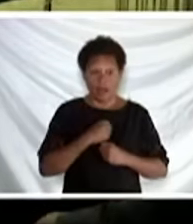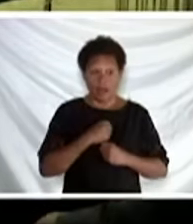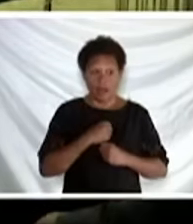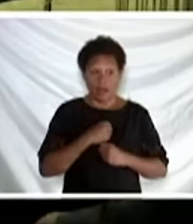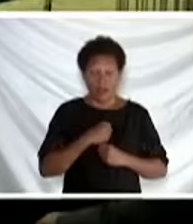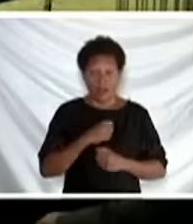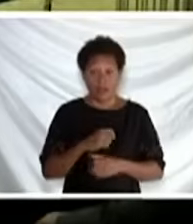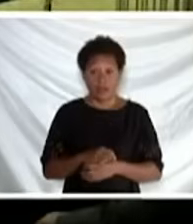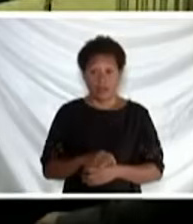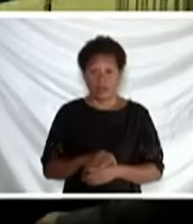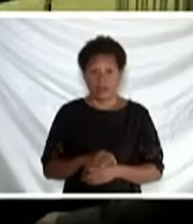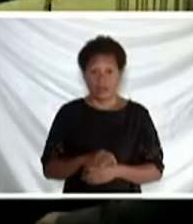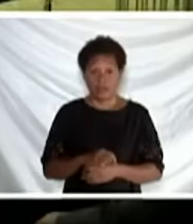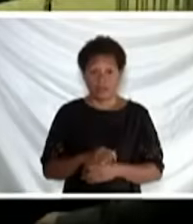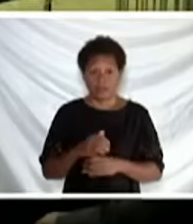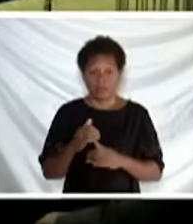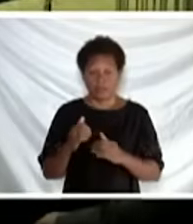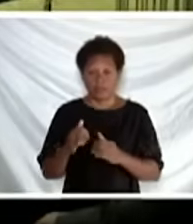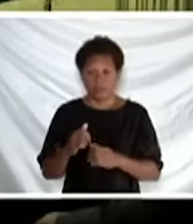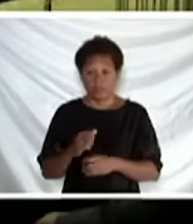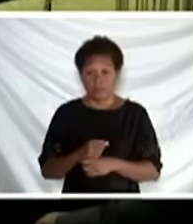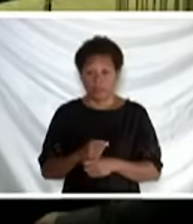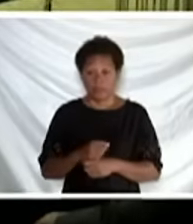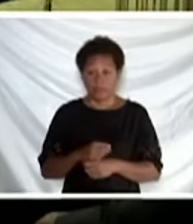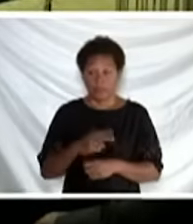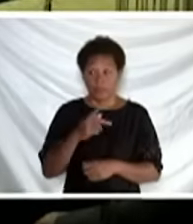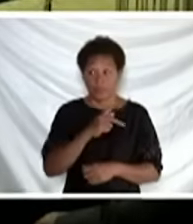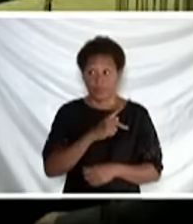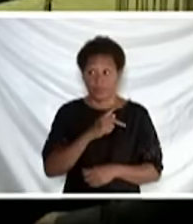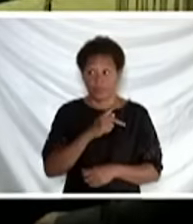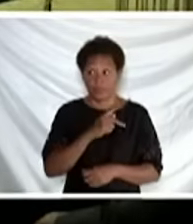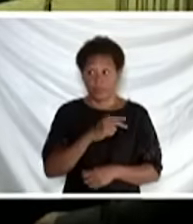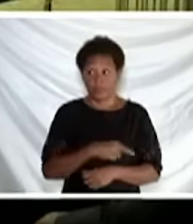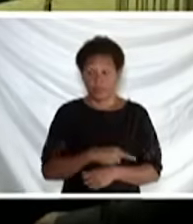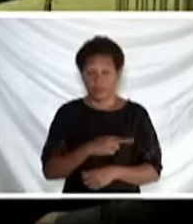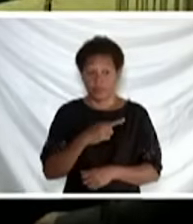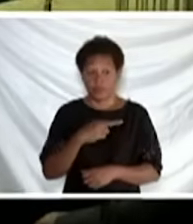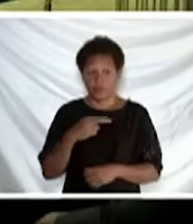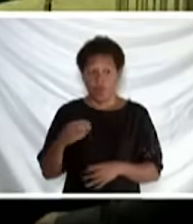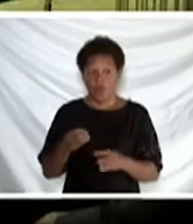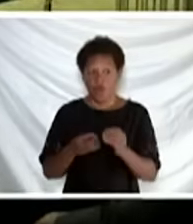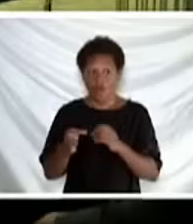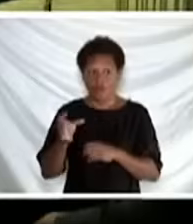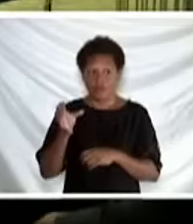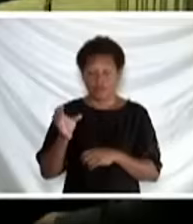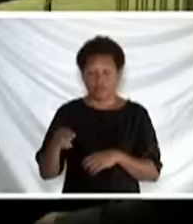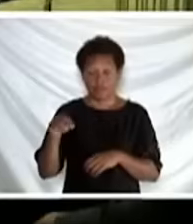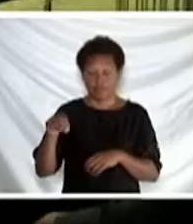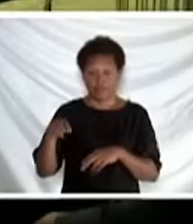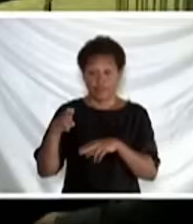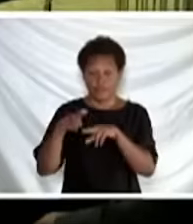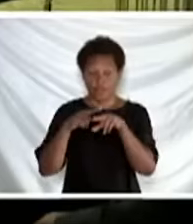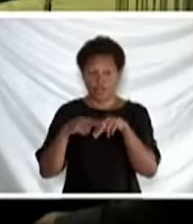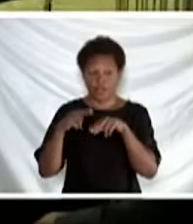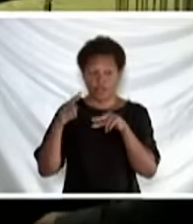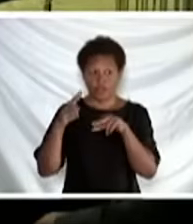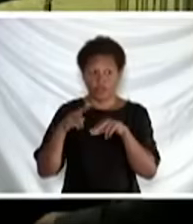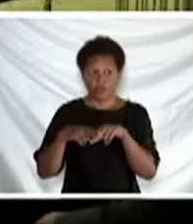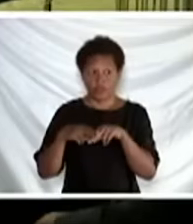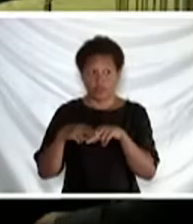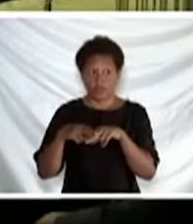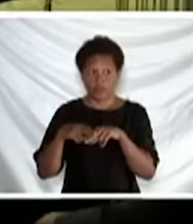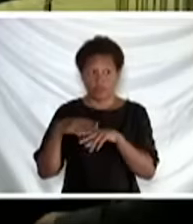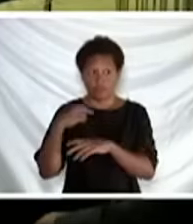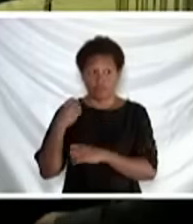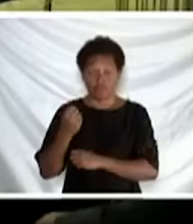and Parade Commander, and the officers of the Republic of Fiji Military Forces.